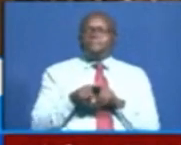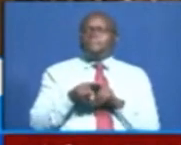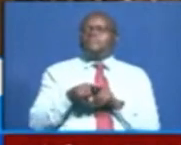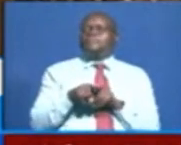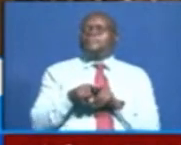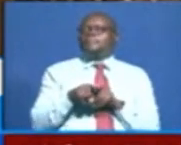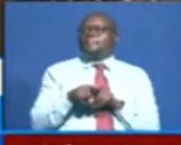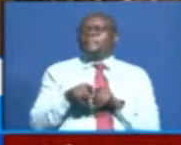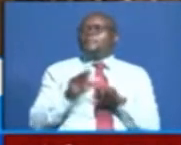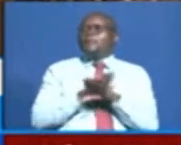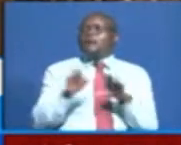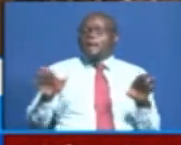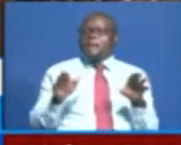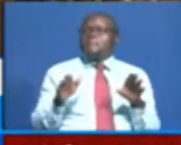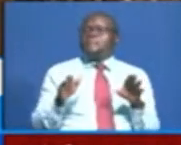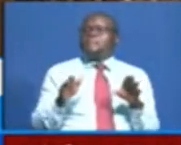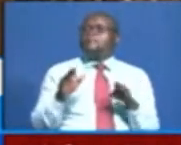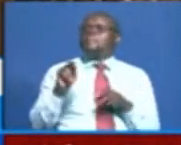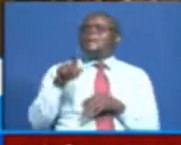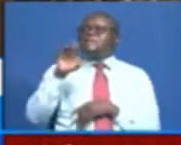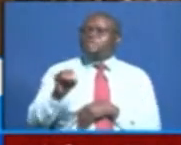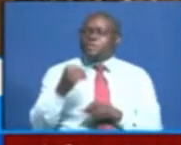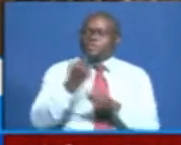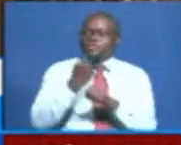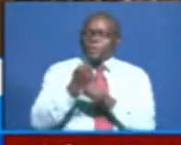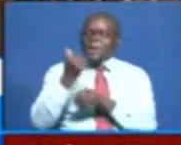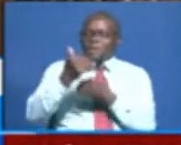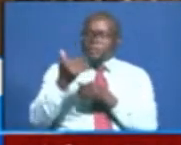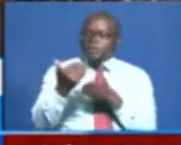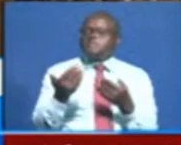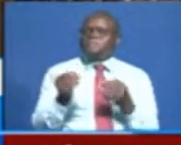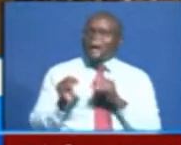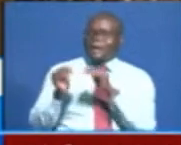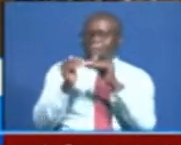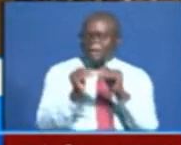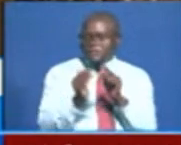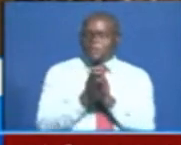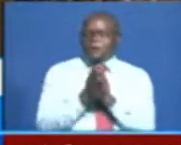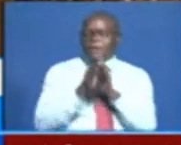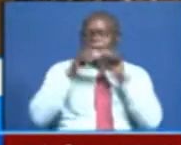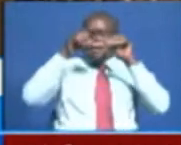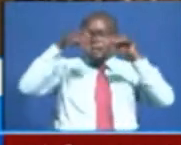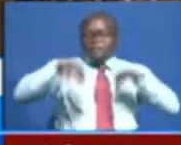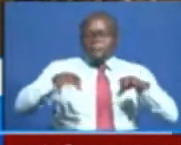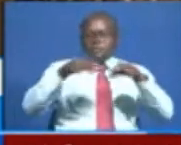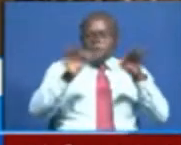as well as non-state actors, to work closely and harmoniously with the devolution family.